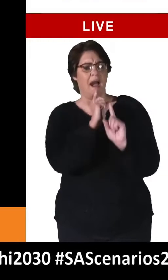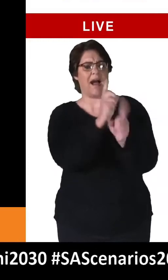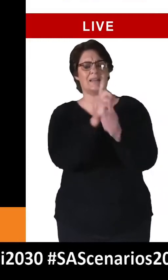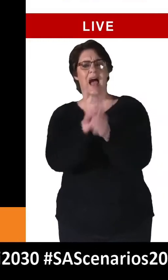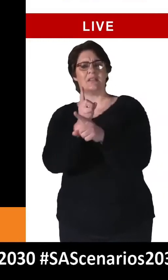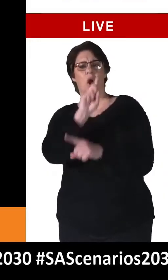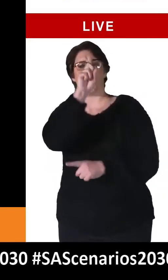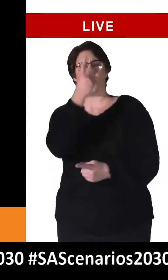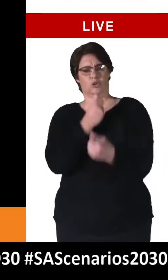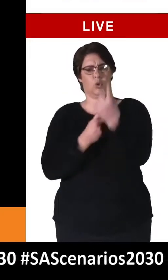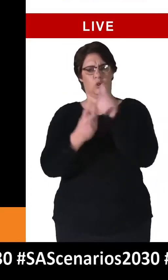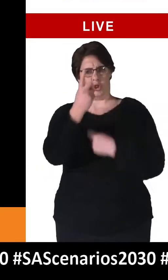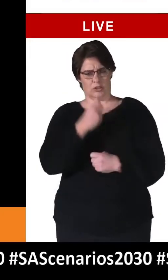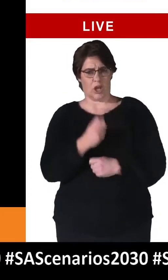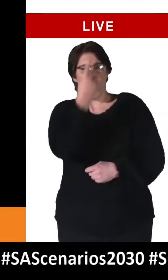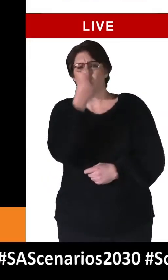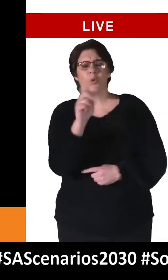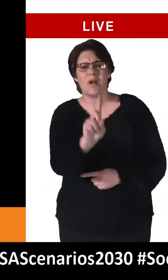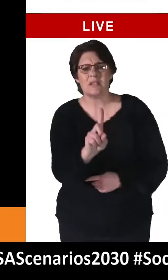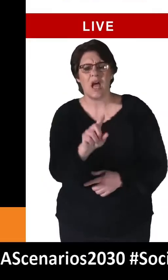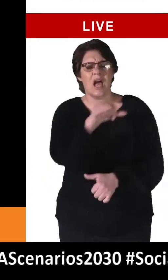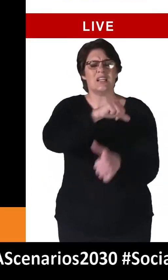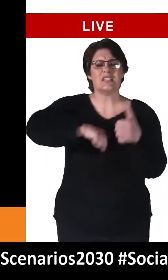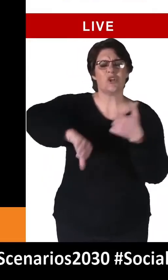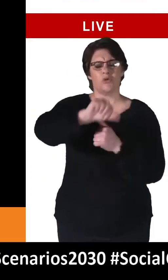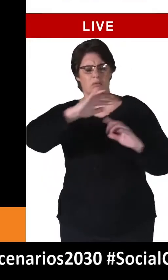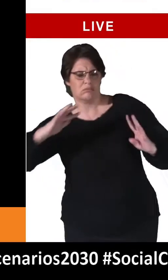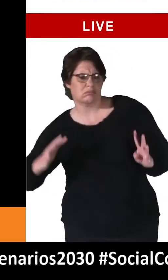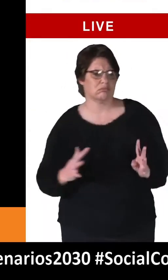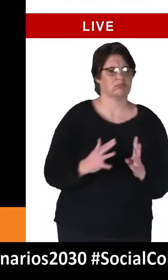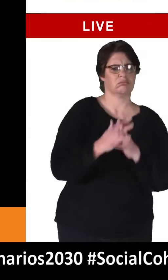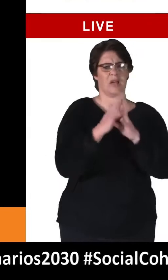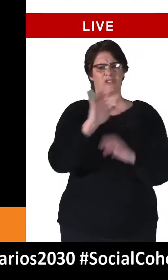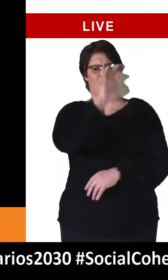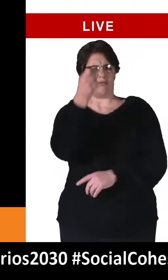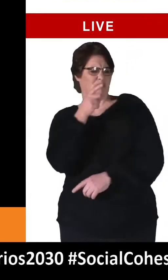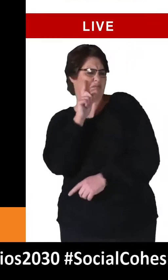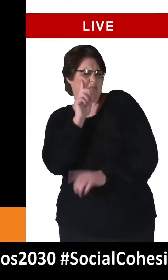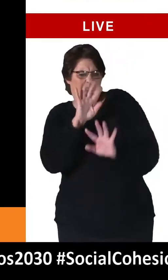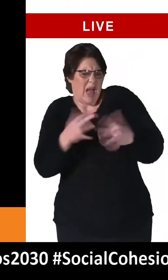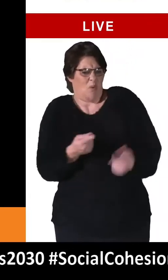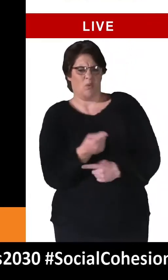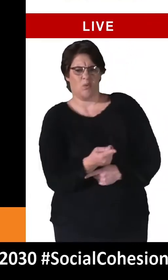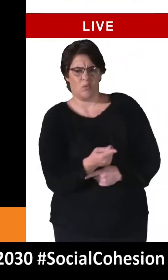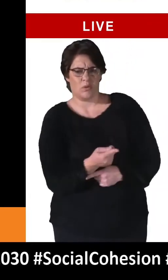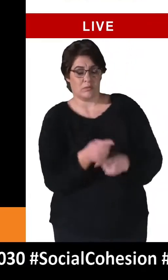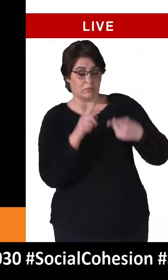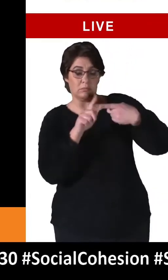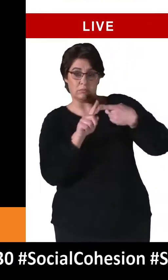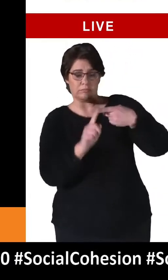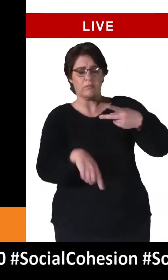main question: what does a socially cohesive South Africa look like, and to what degree is